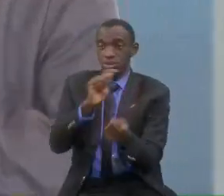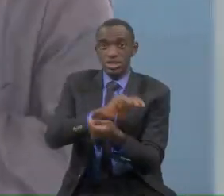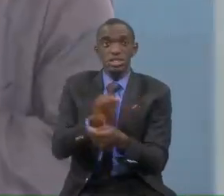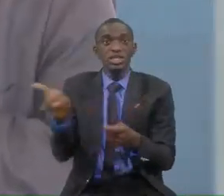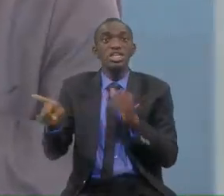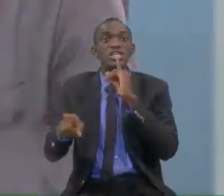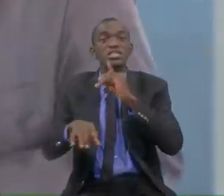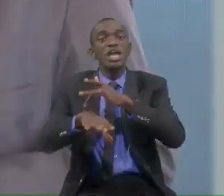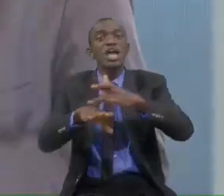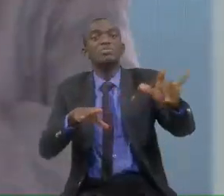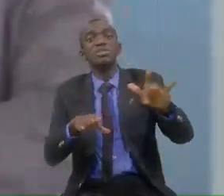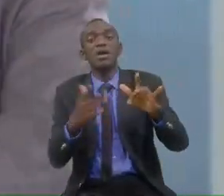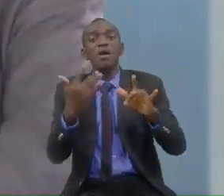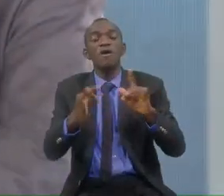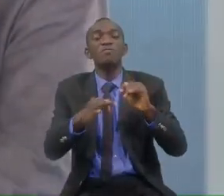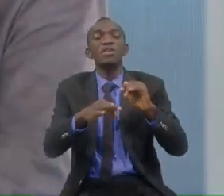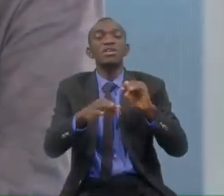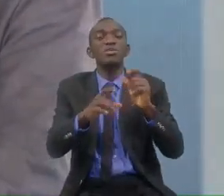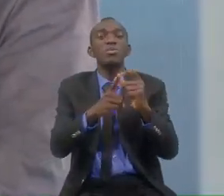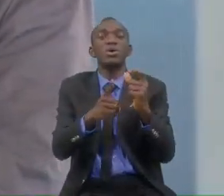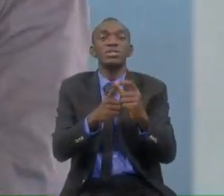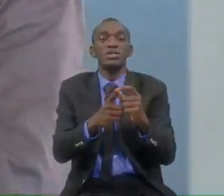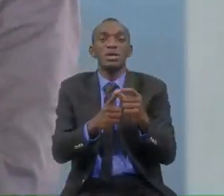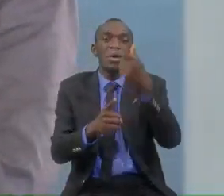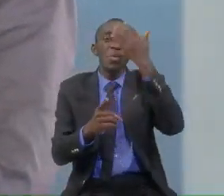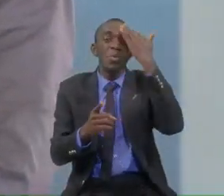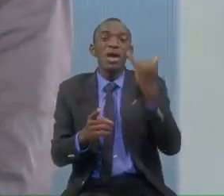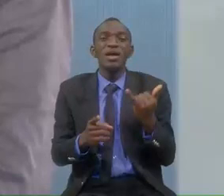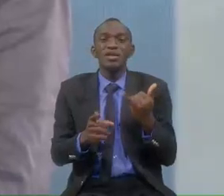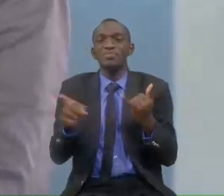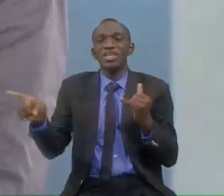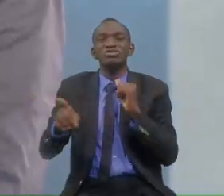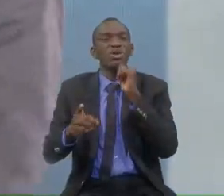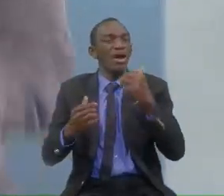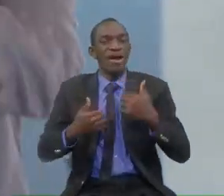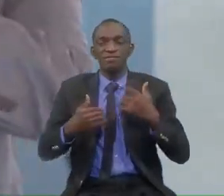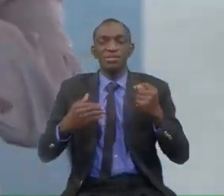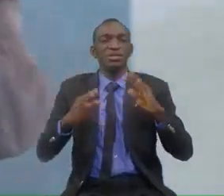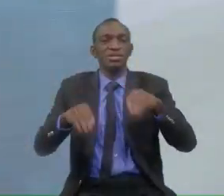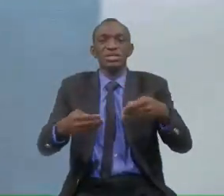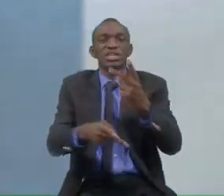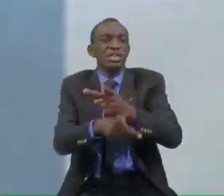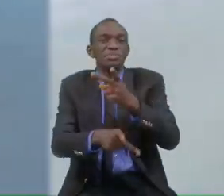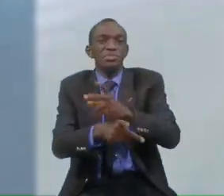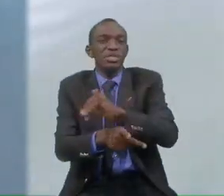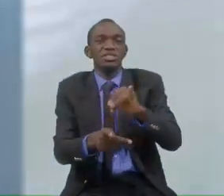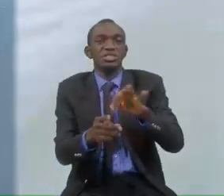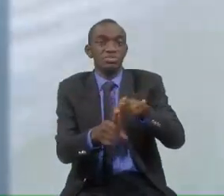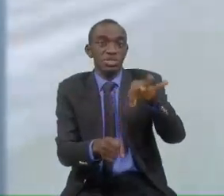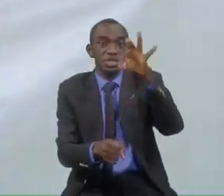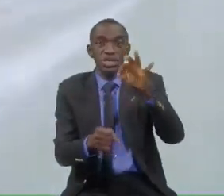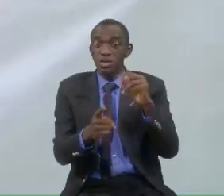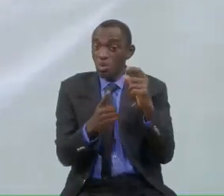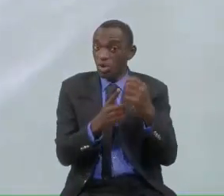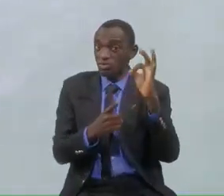again. Why? He doesn't have the keeping spirit. The good thing you have, we keep by the